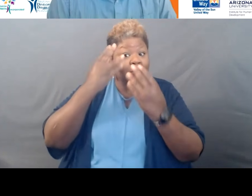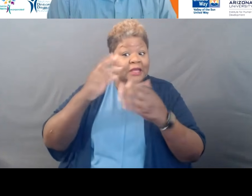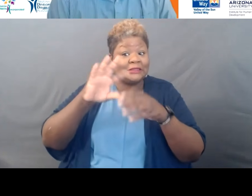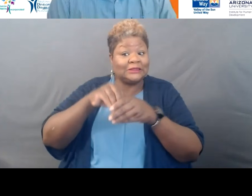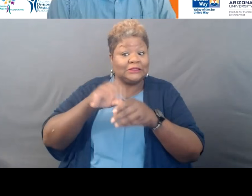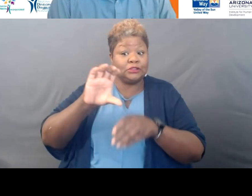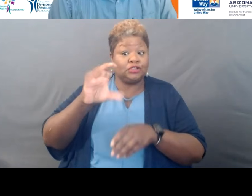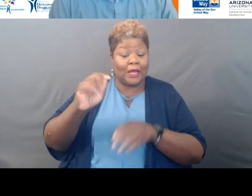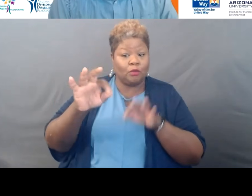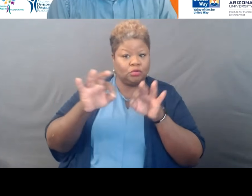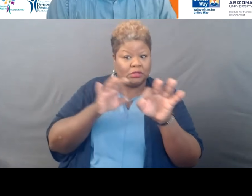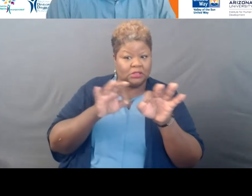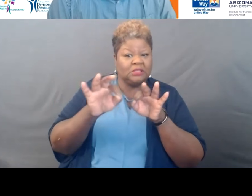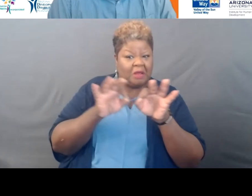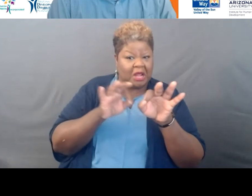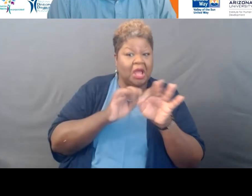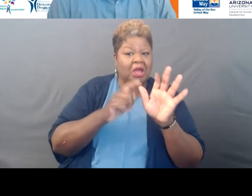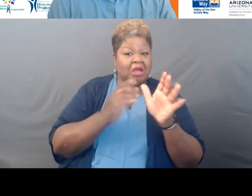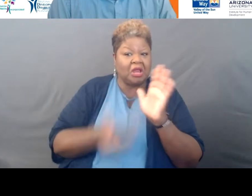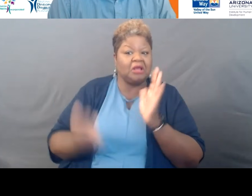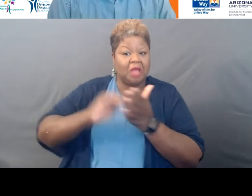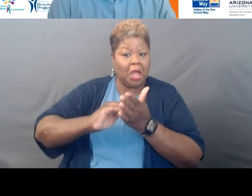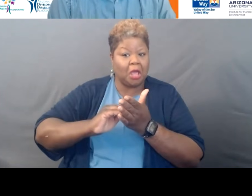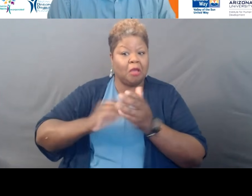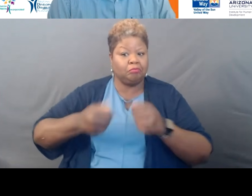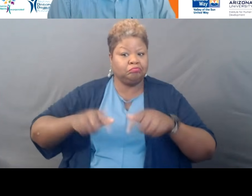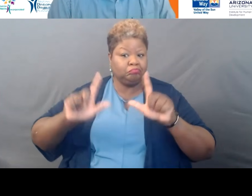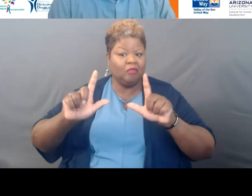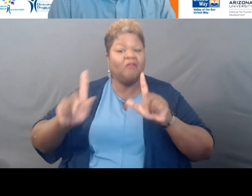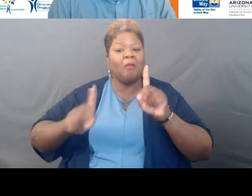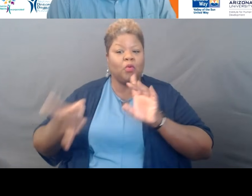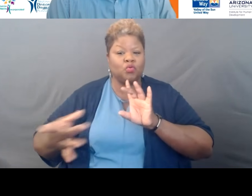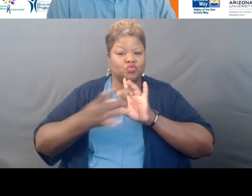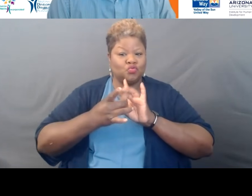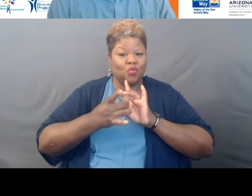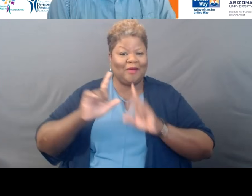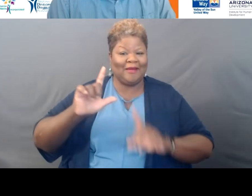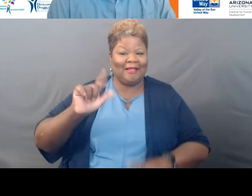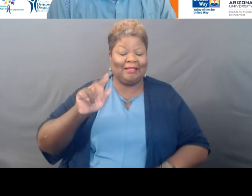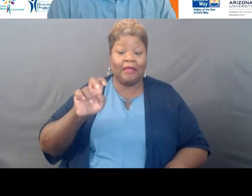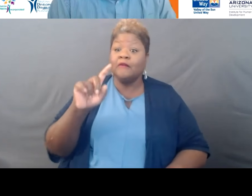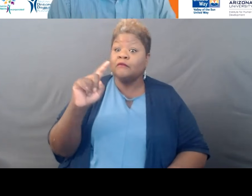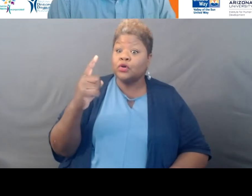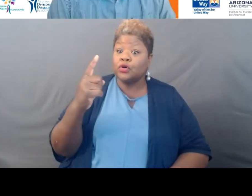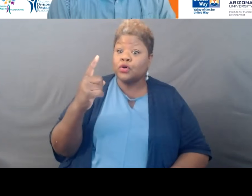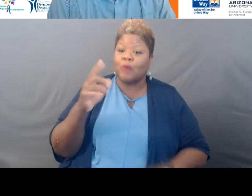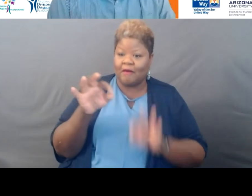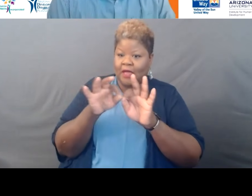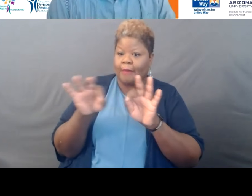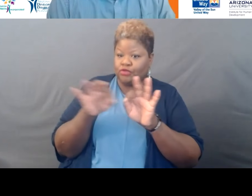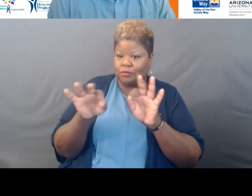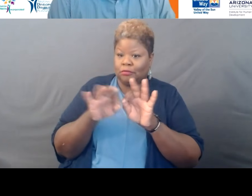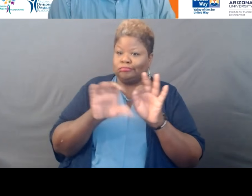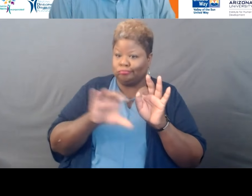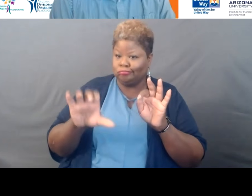verbally explaining, I'm going to repaste everything into the chat for people that have showed up a little bit later. The first thing to note is that there's captioning available in